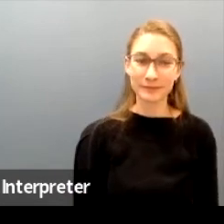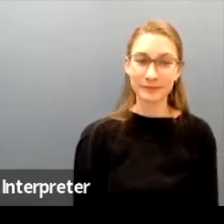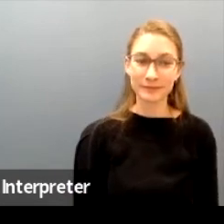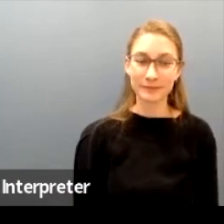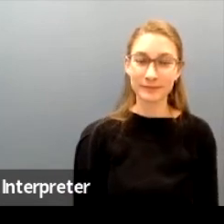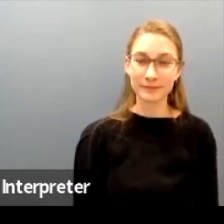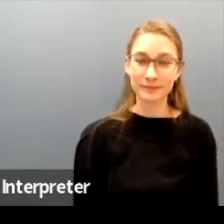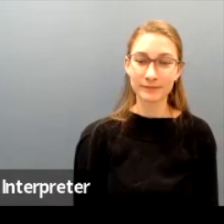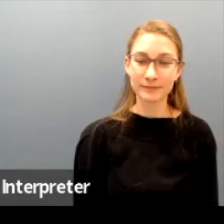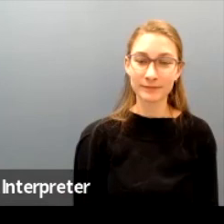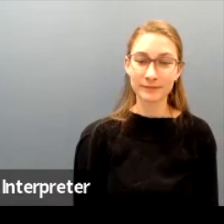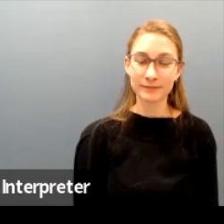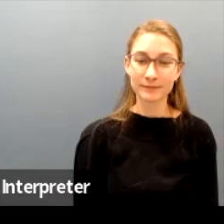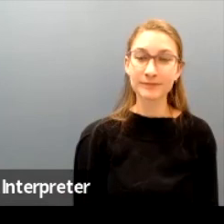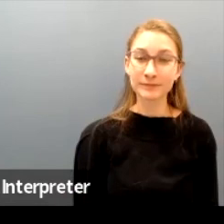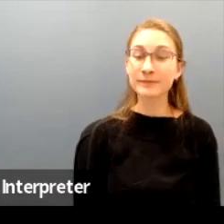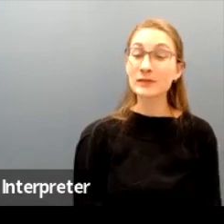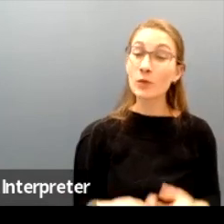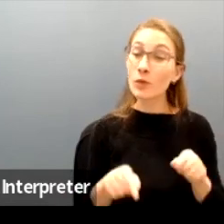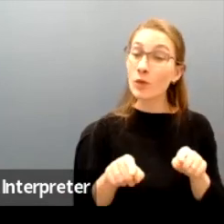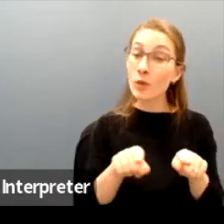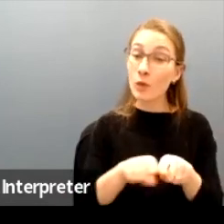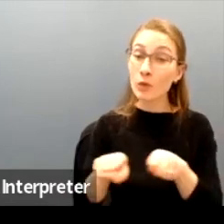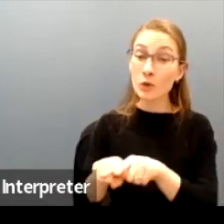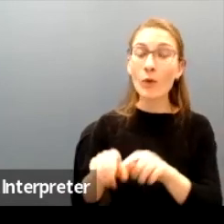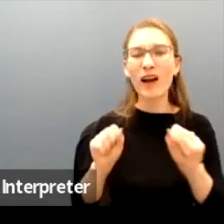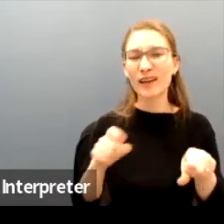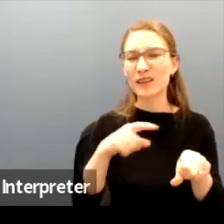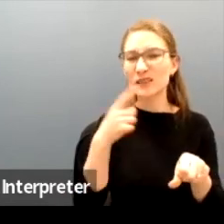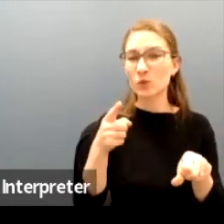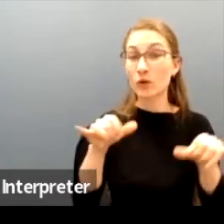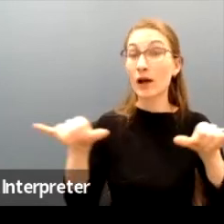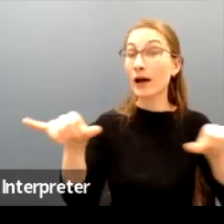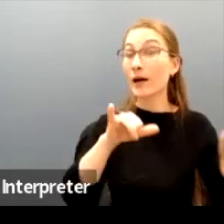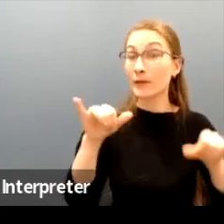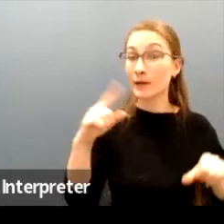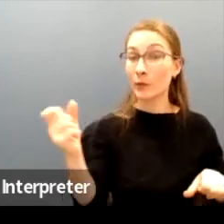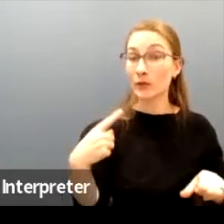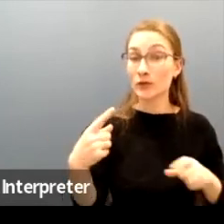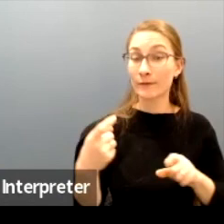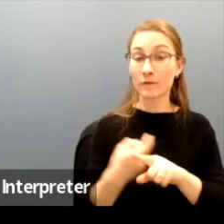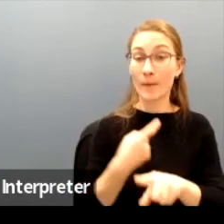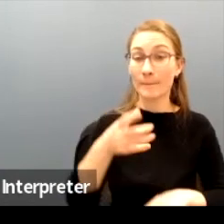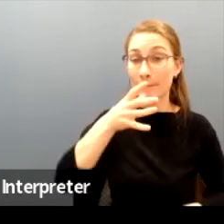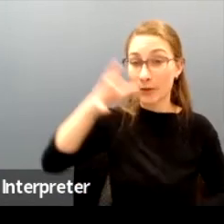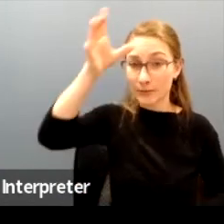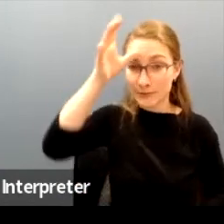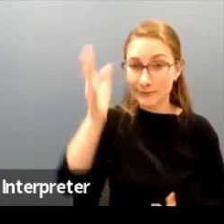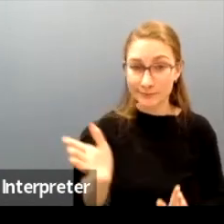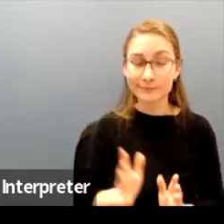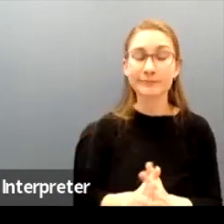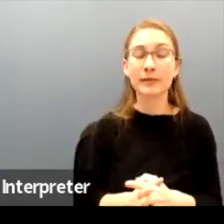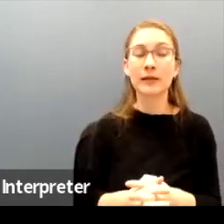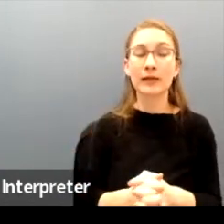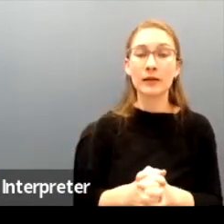If anything, what I can do too is I can give you a common question that I hear a lot from parents. Sometimes I will hear that when a